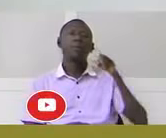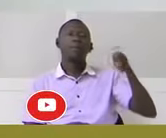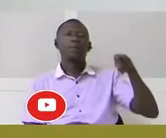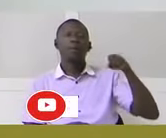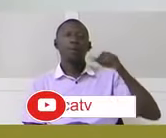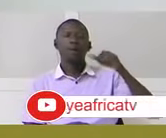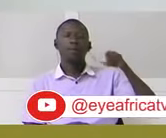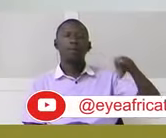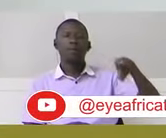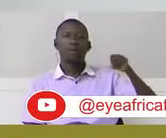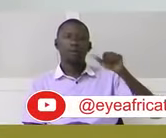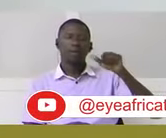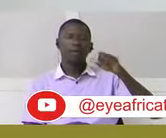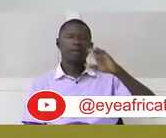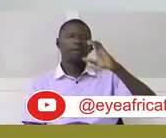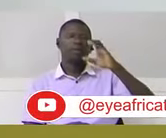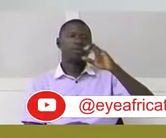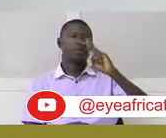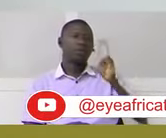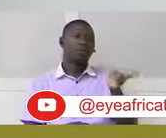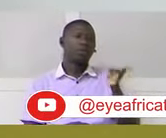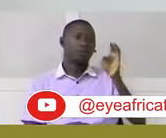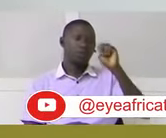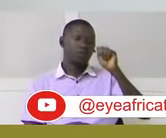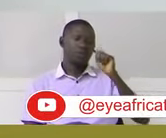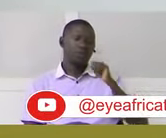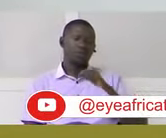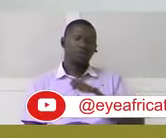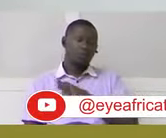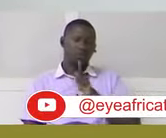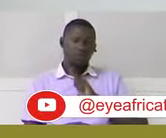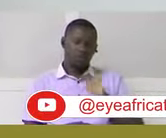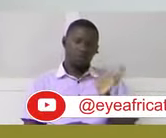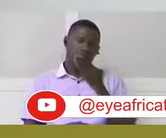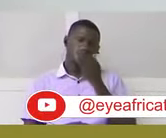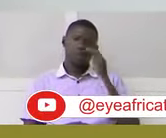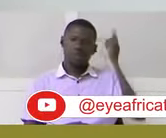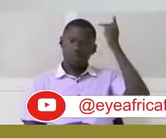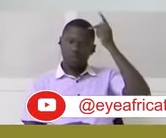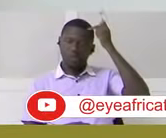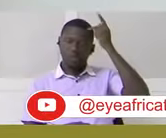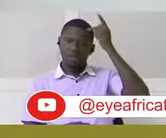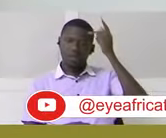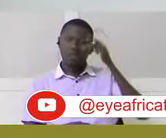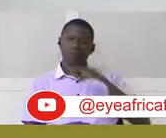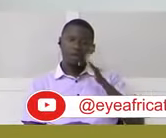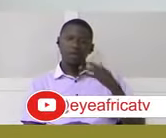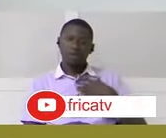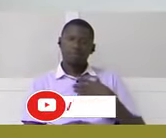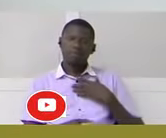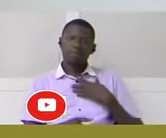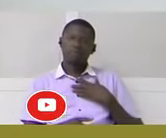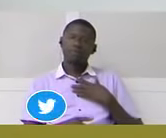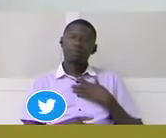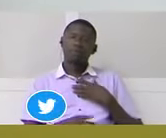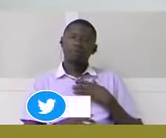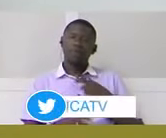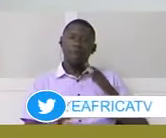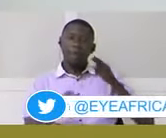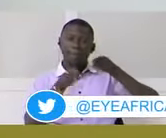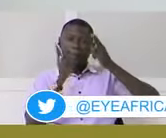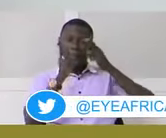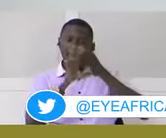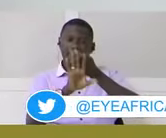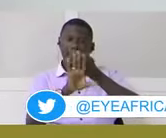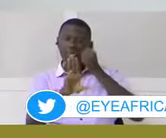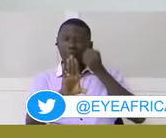We are going to Kanilai. Bida kan nung Kanilai. And he was having this bulletproof vehicle. Tembo me na